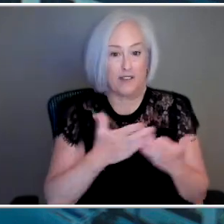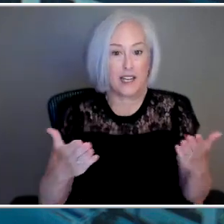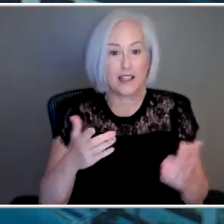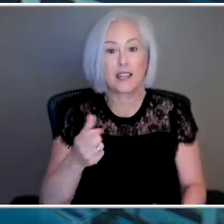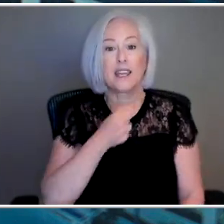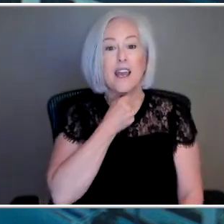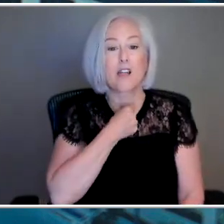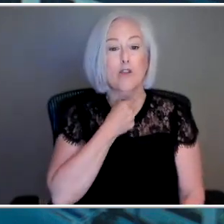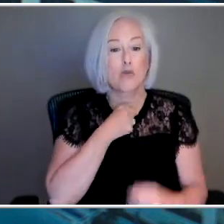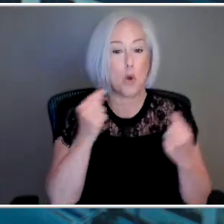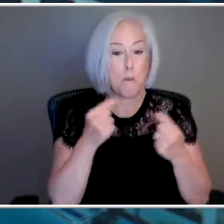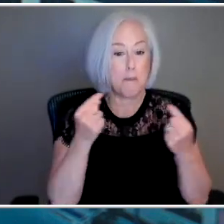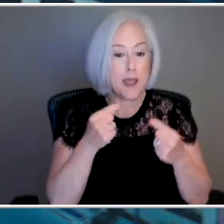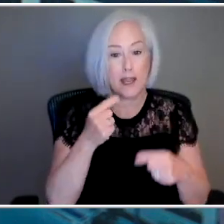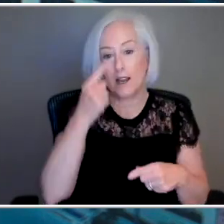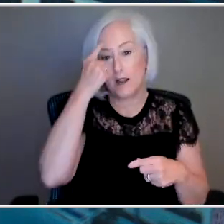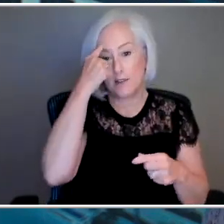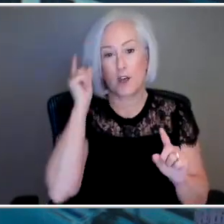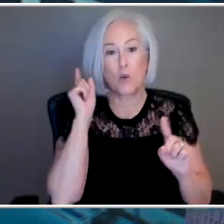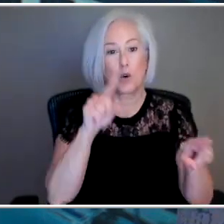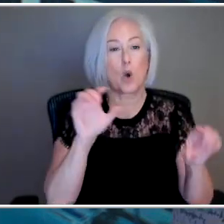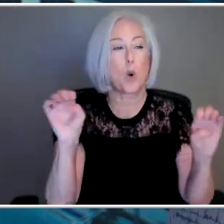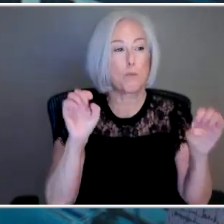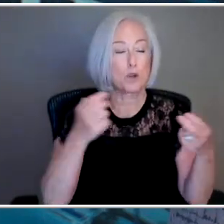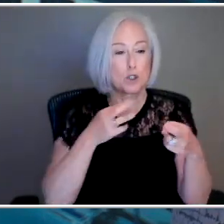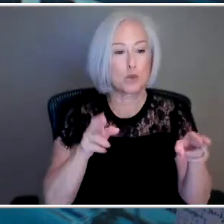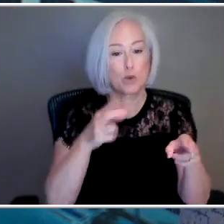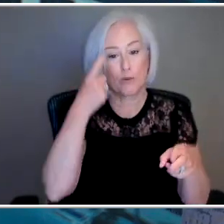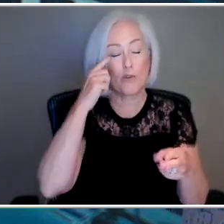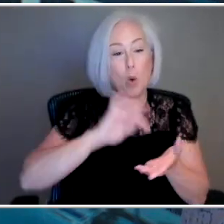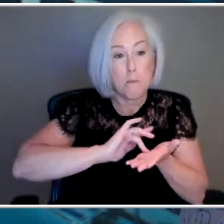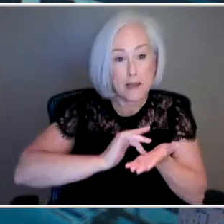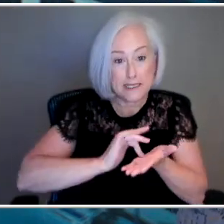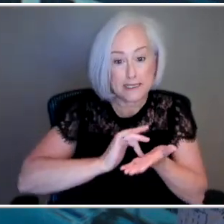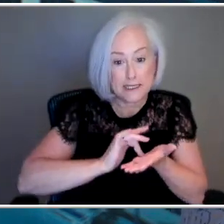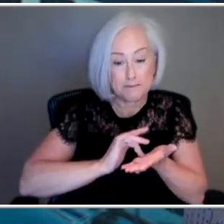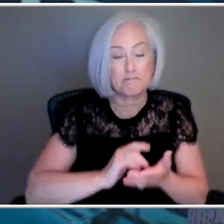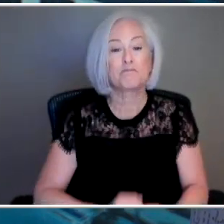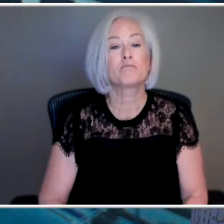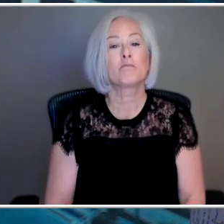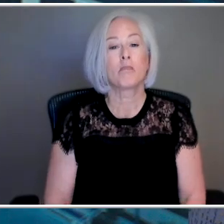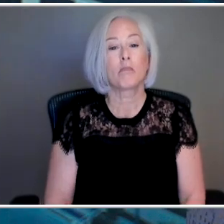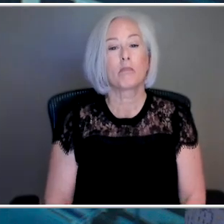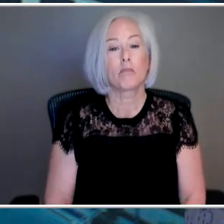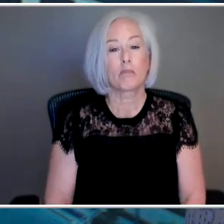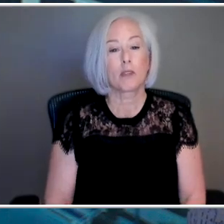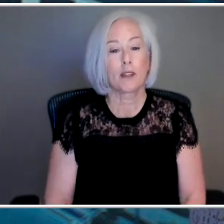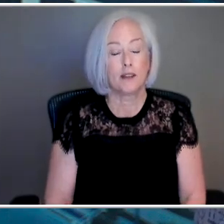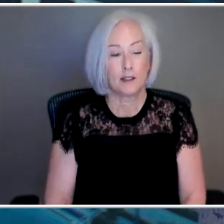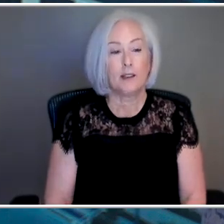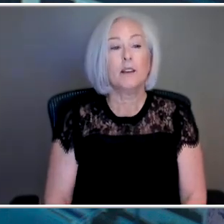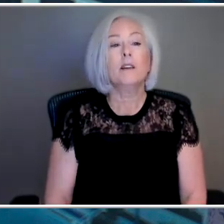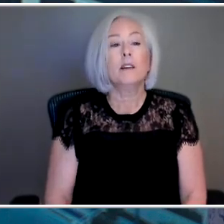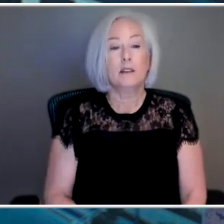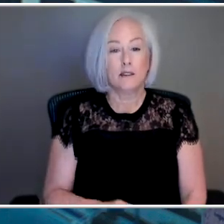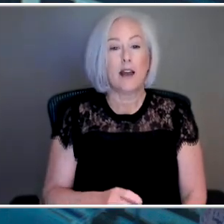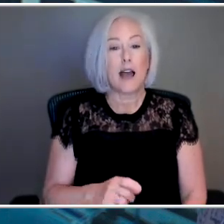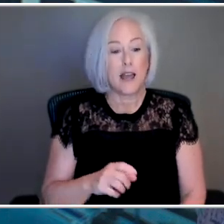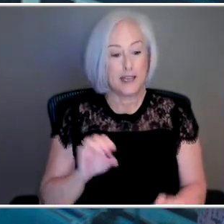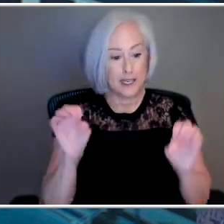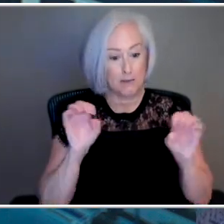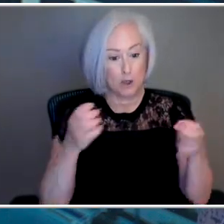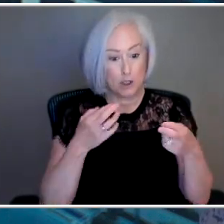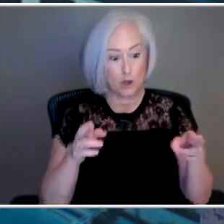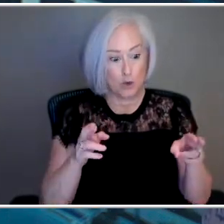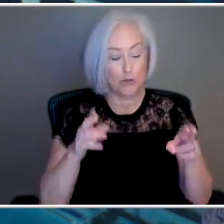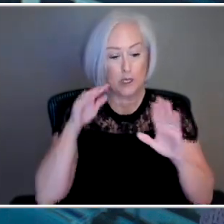were going to go to the emergency room and get medicine. Then as we were in the emergency room, he started to decline. His